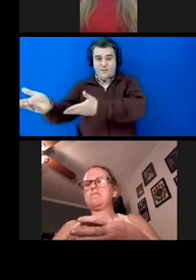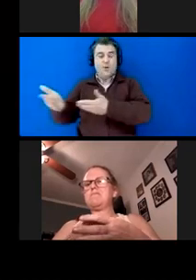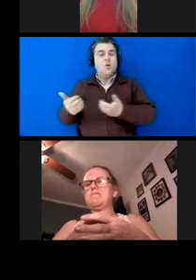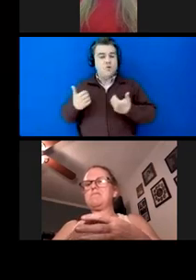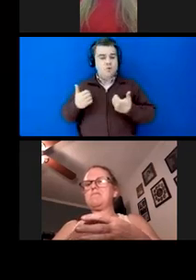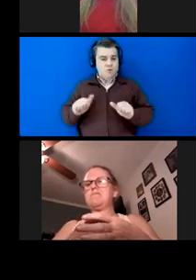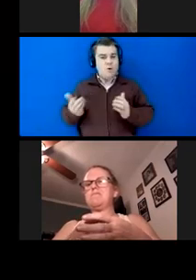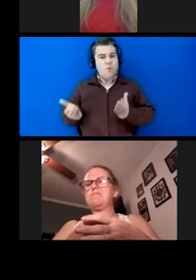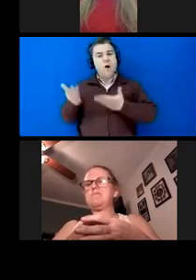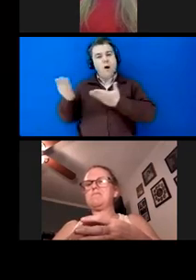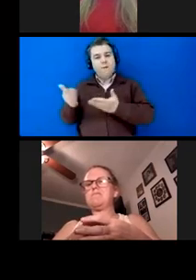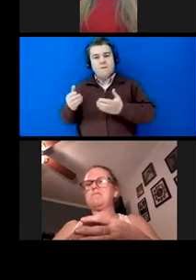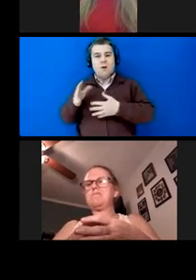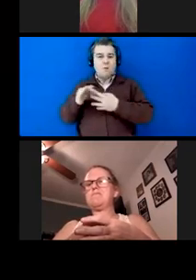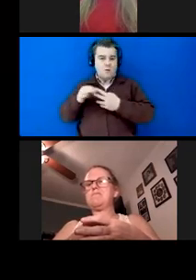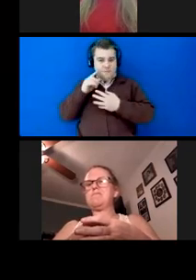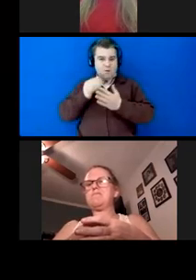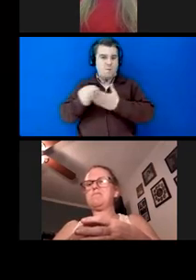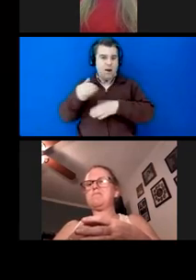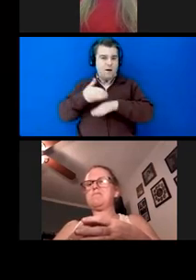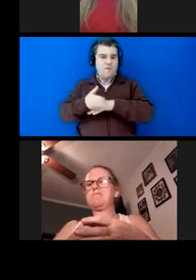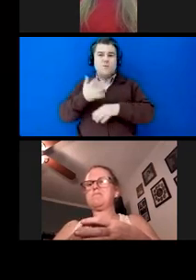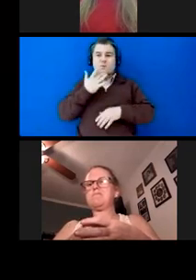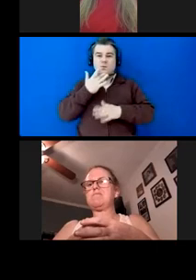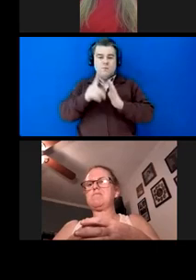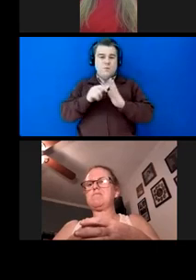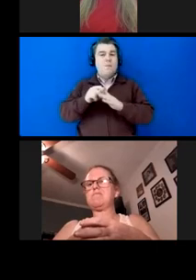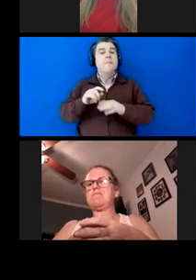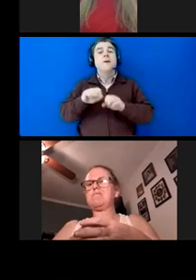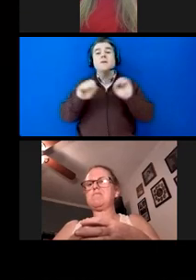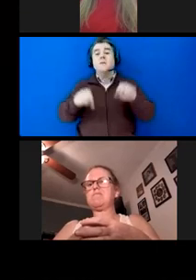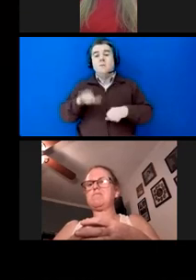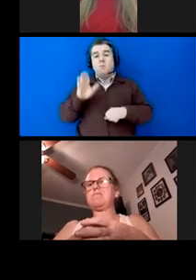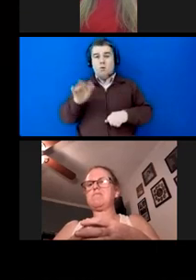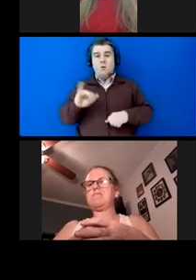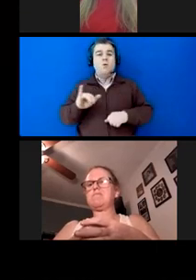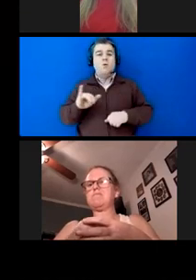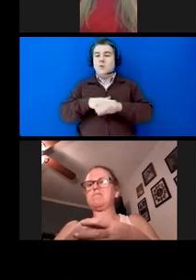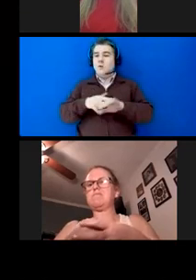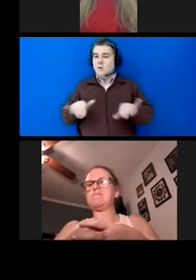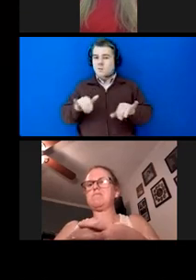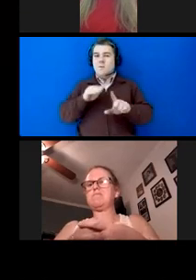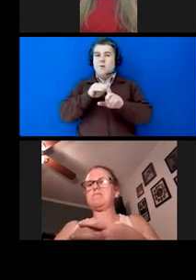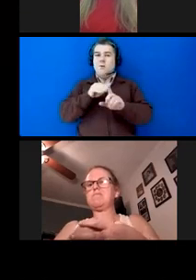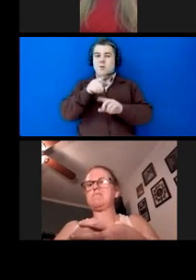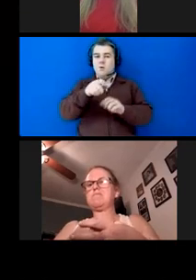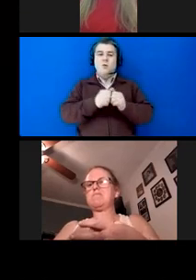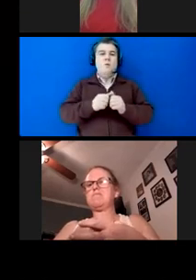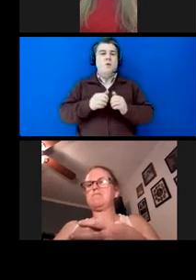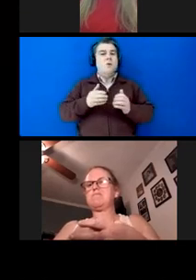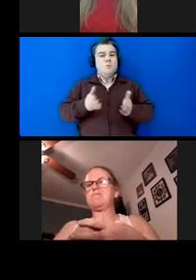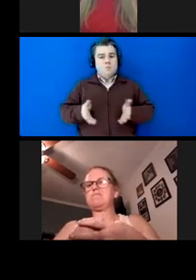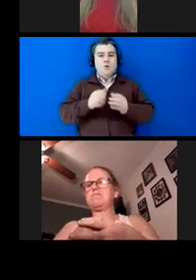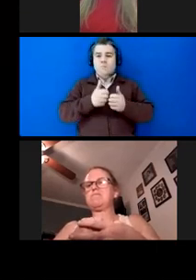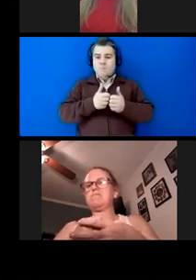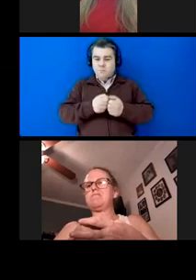offer them a chance to buy after the trial period. And the system will also be simultaneously alerting you with push messaging and emails that